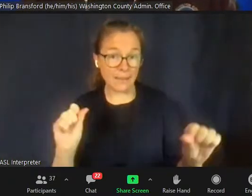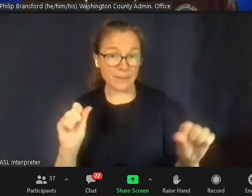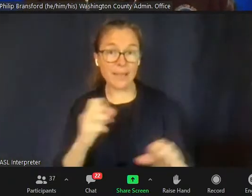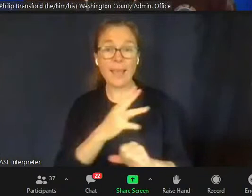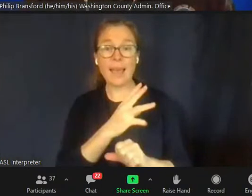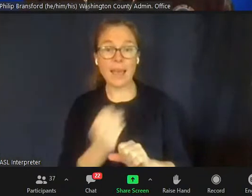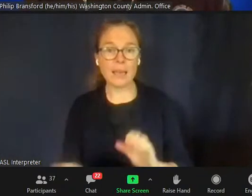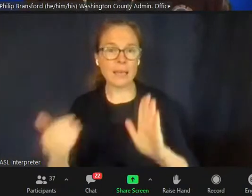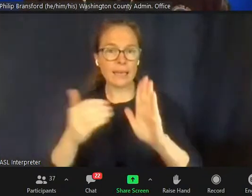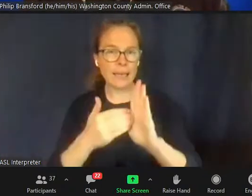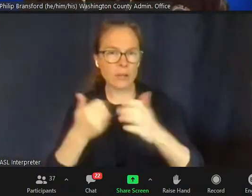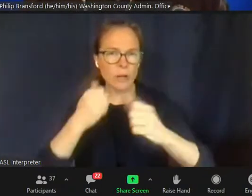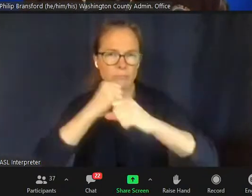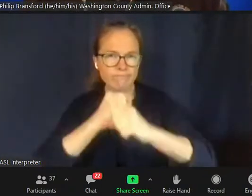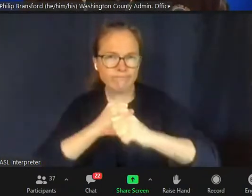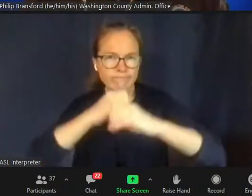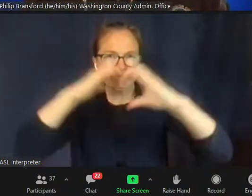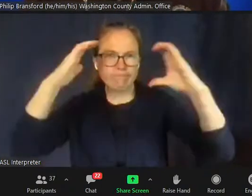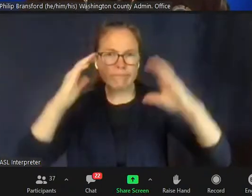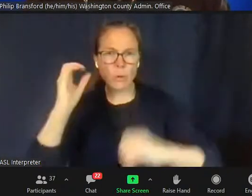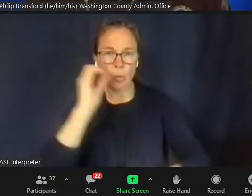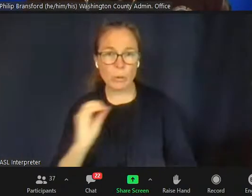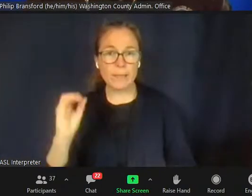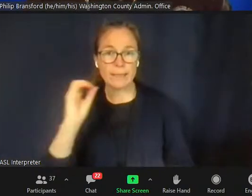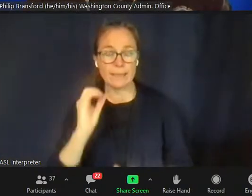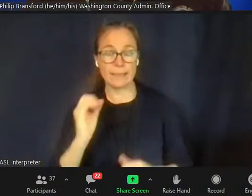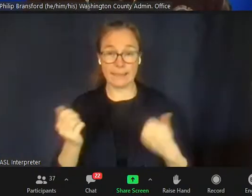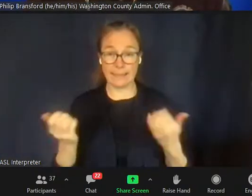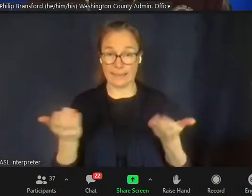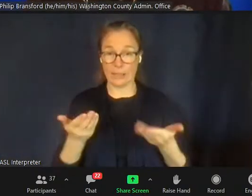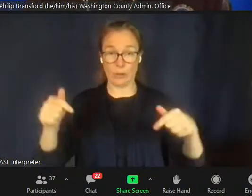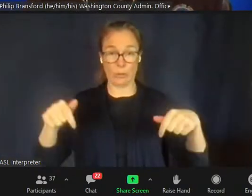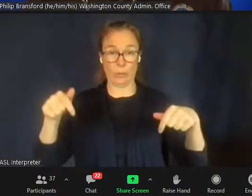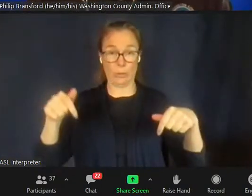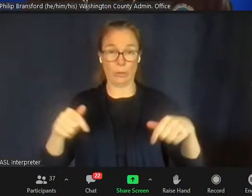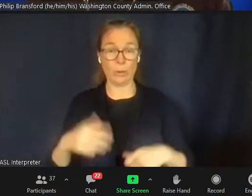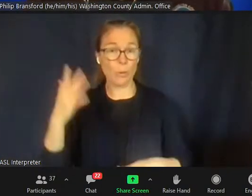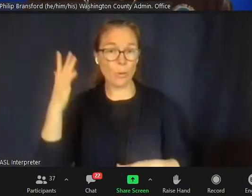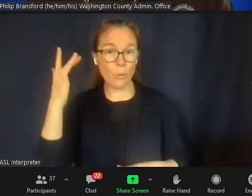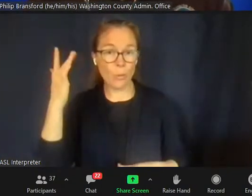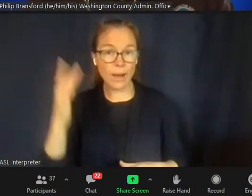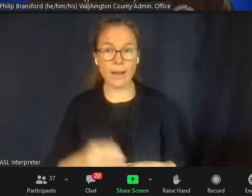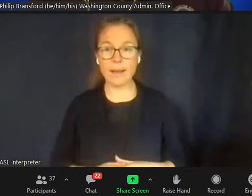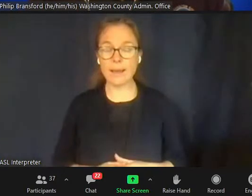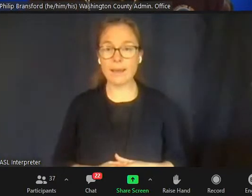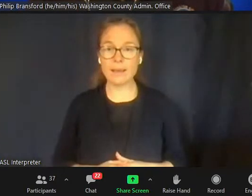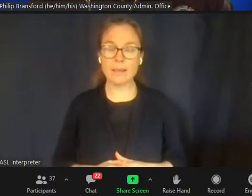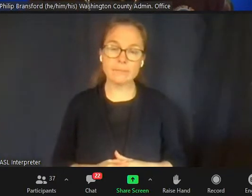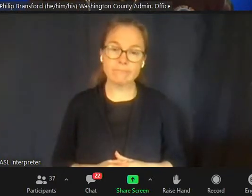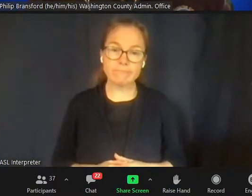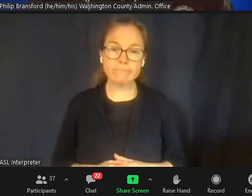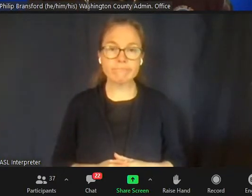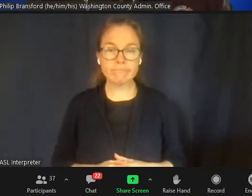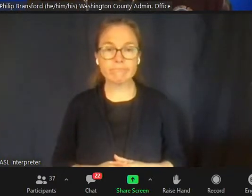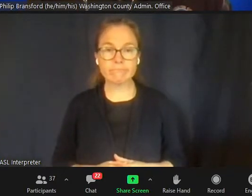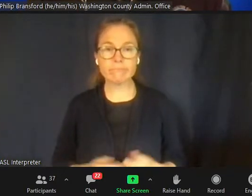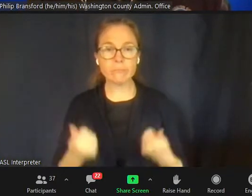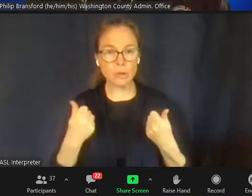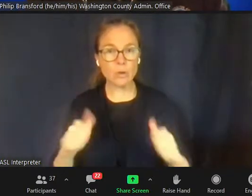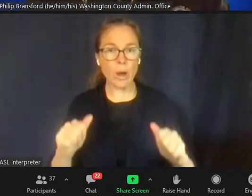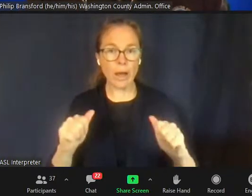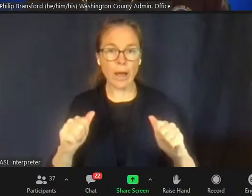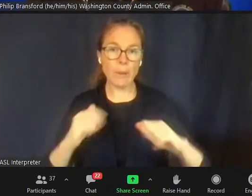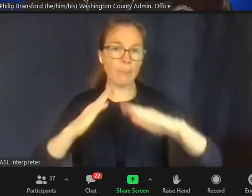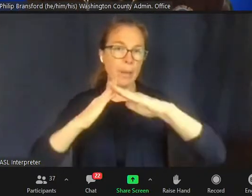reimagine Oregon here so that we can remove historic